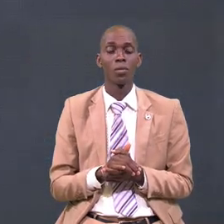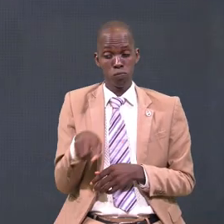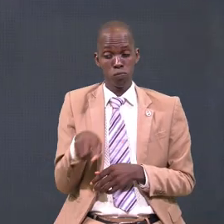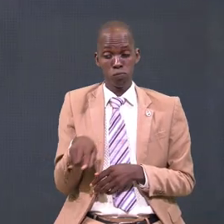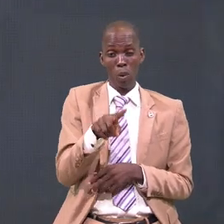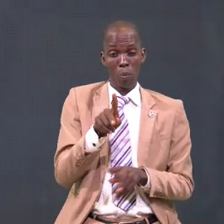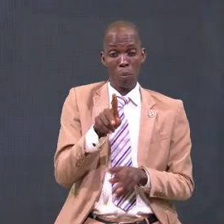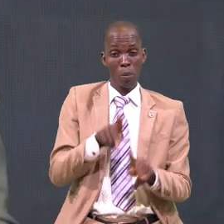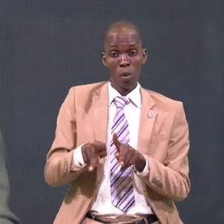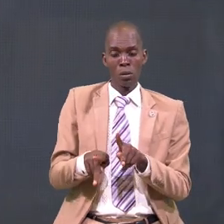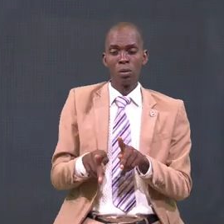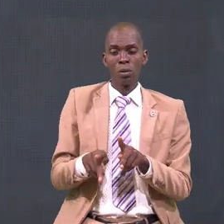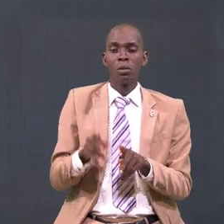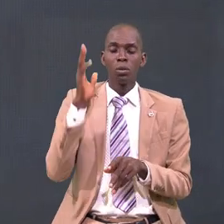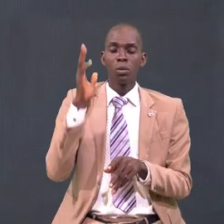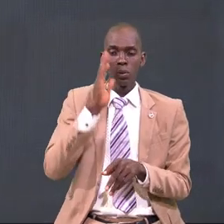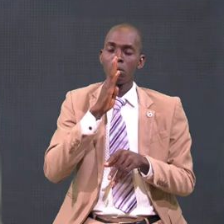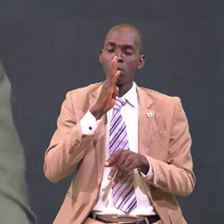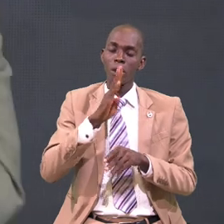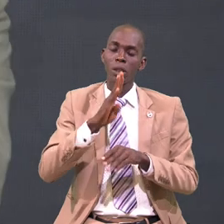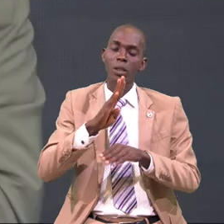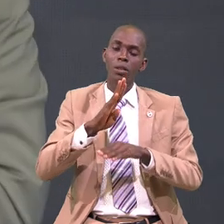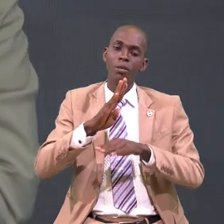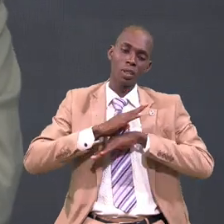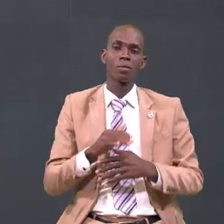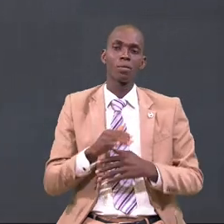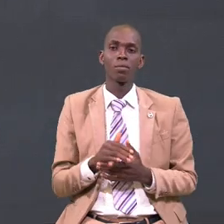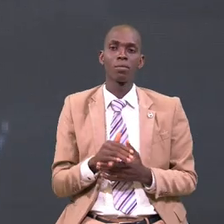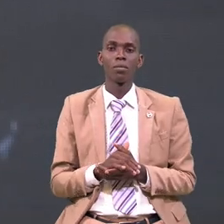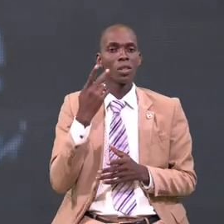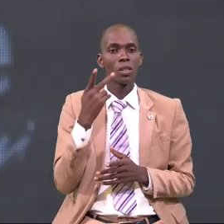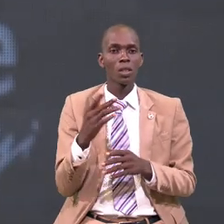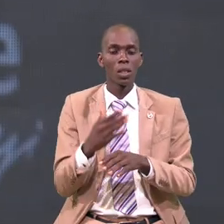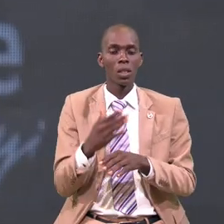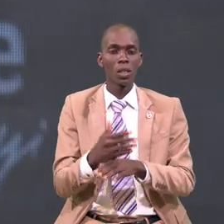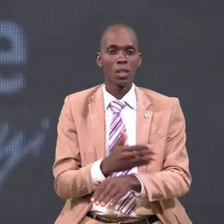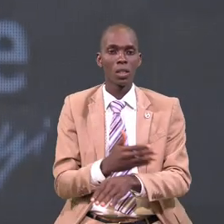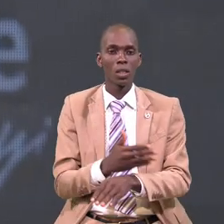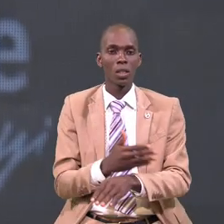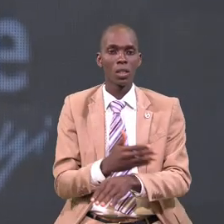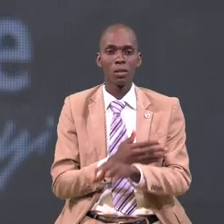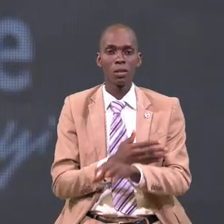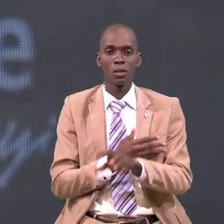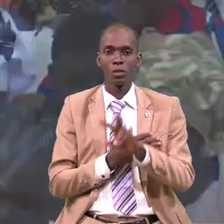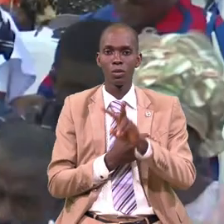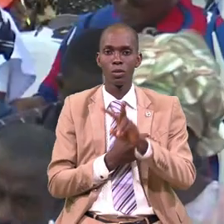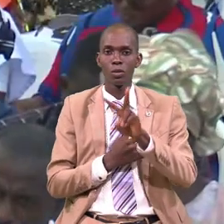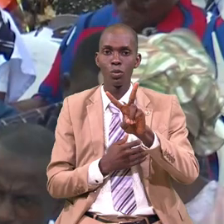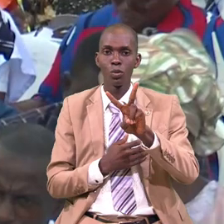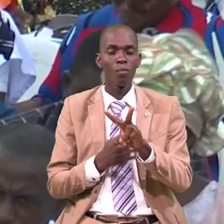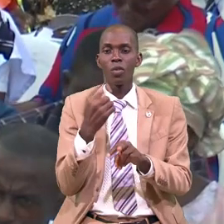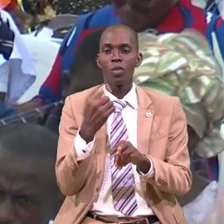shall be filled. We're coming to number two. Number two is the